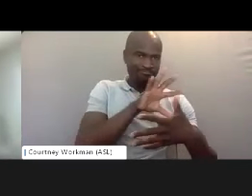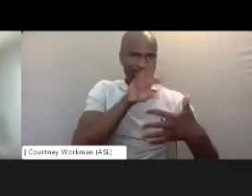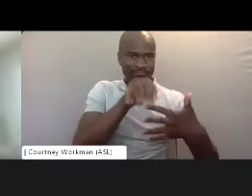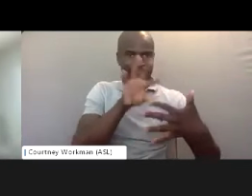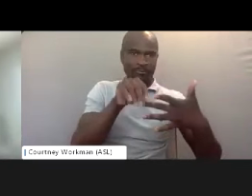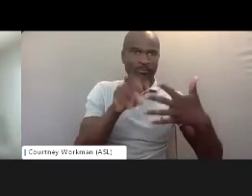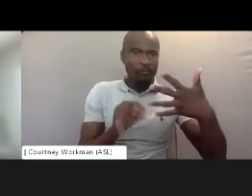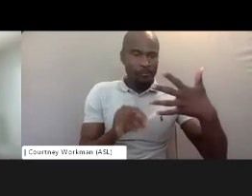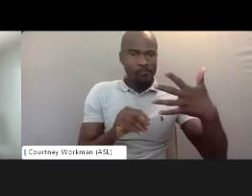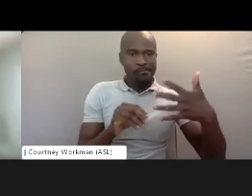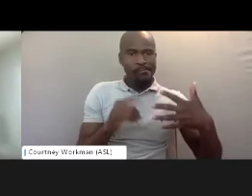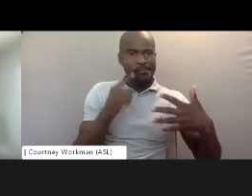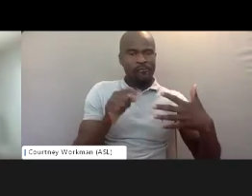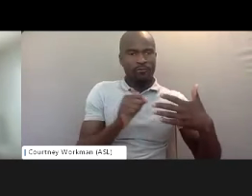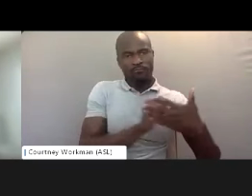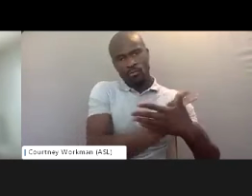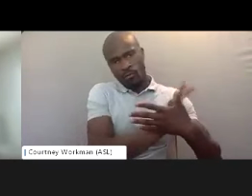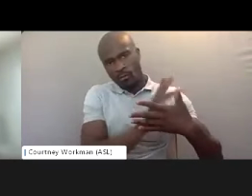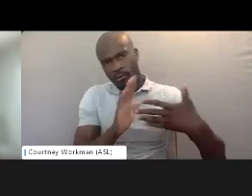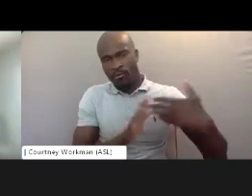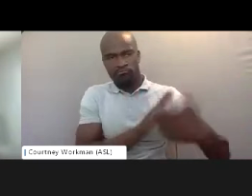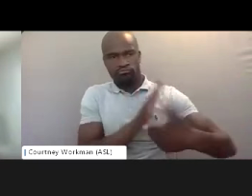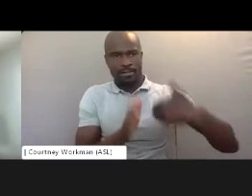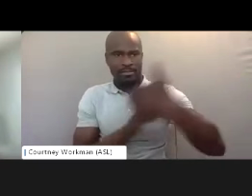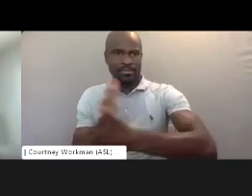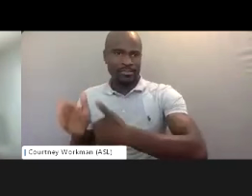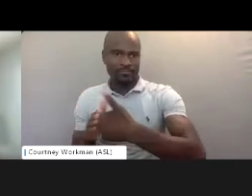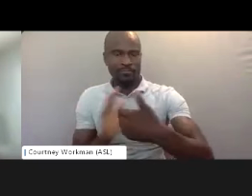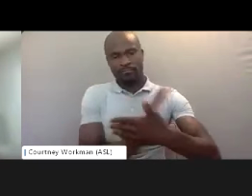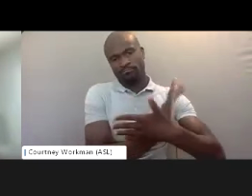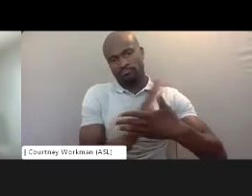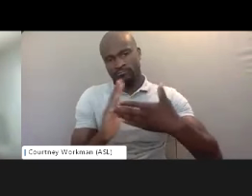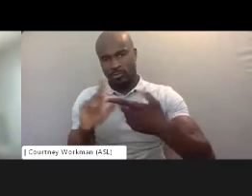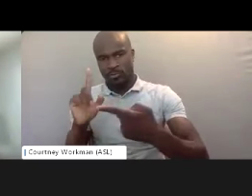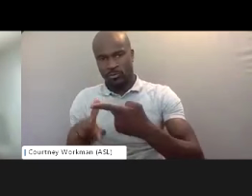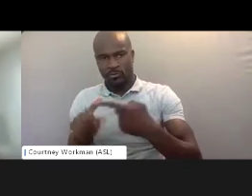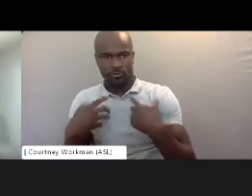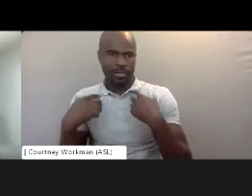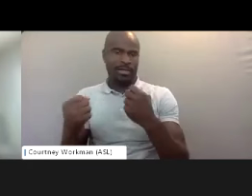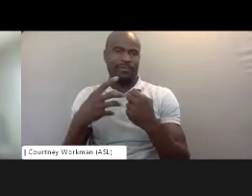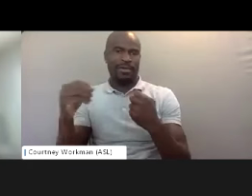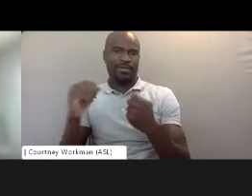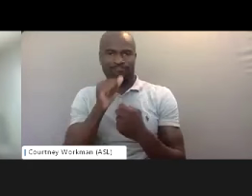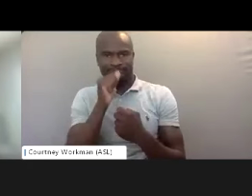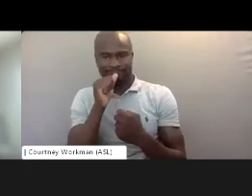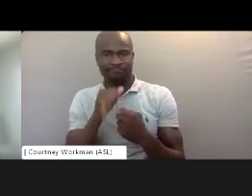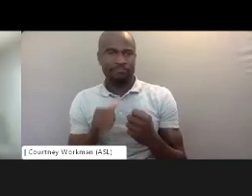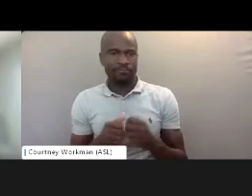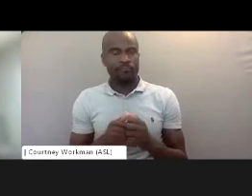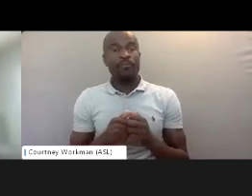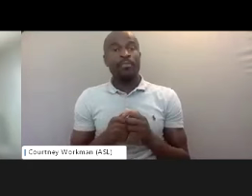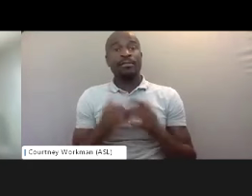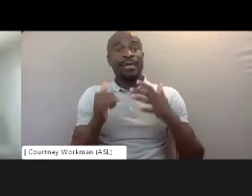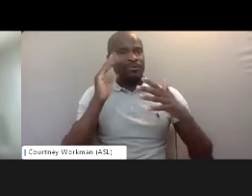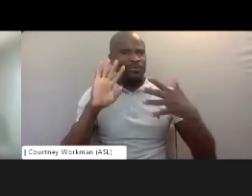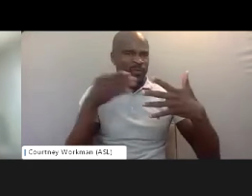stage of both preparedness all the way through recovery and resilience of a mass violence incident. So like I said, we're going to focus on number 11